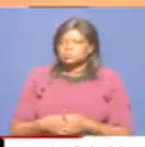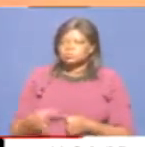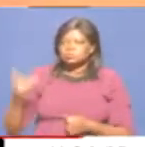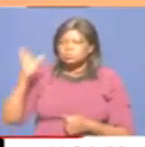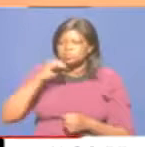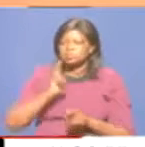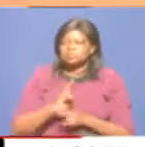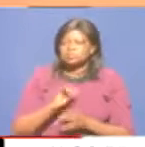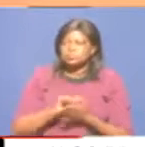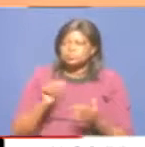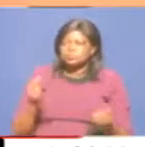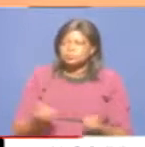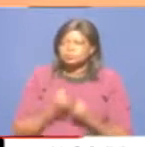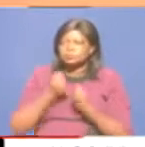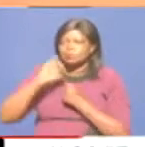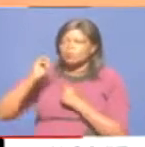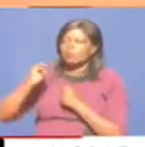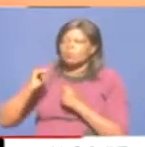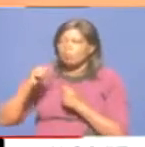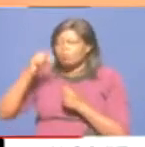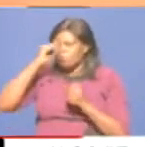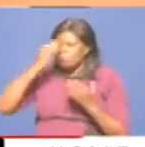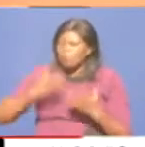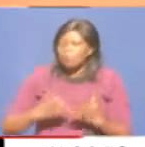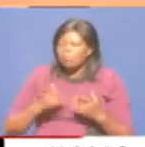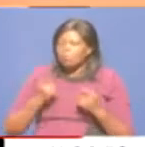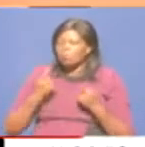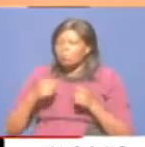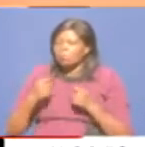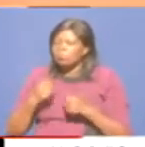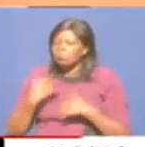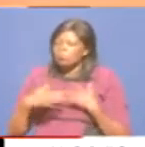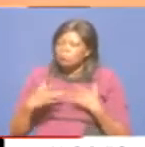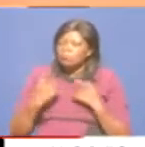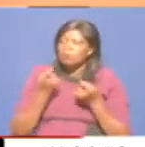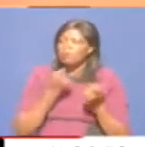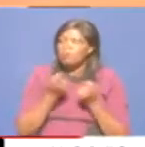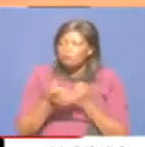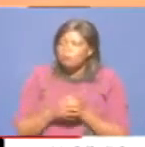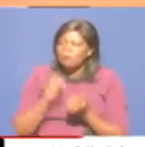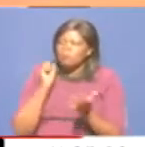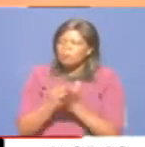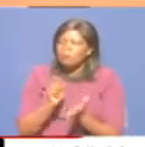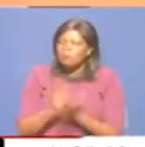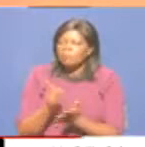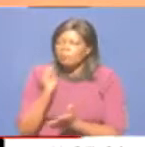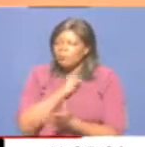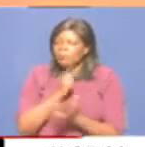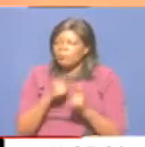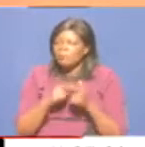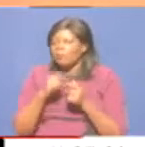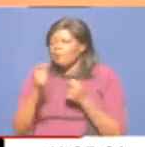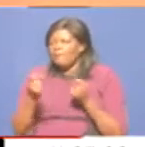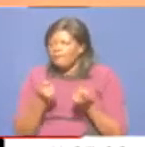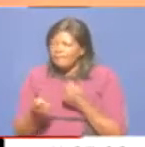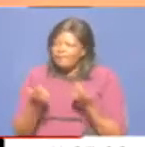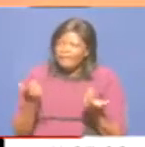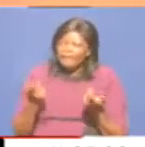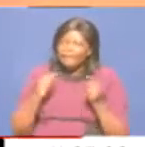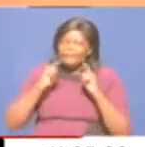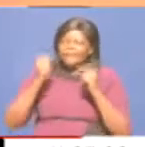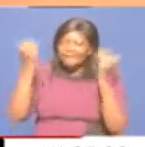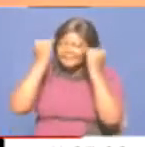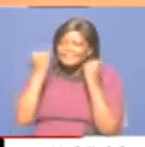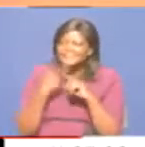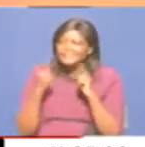county, governors trying to play games here and there. A few have been impeached. A few are having their days in court. But